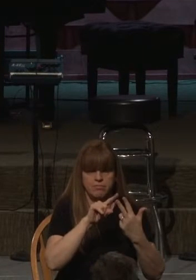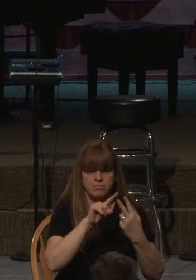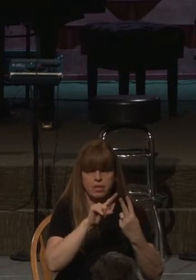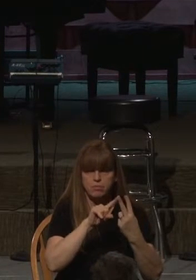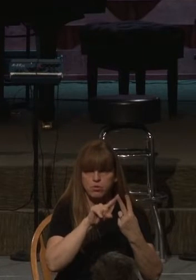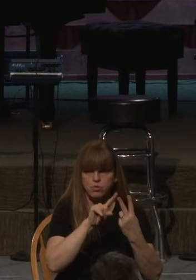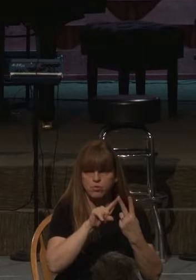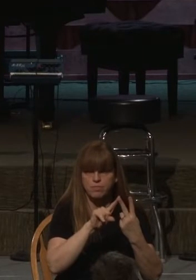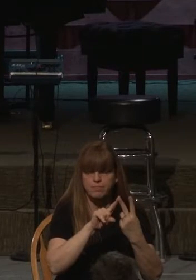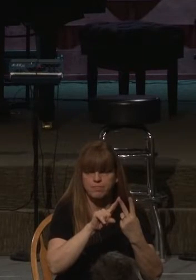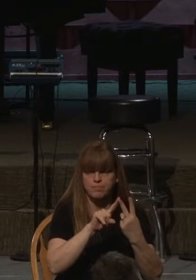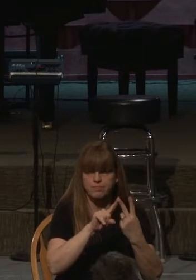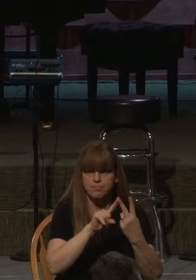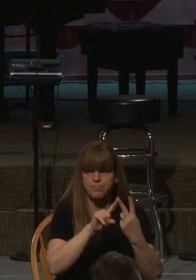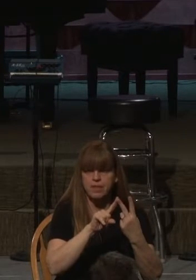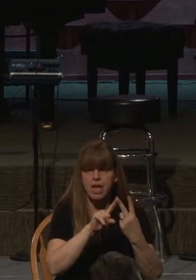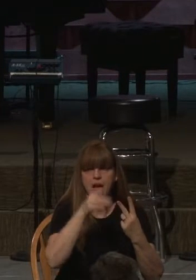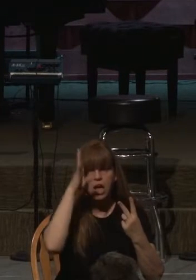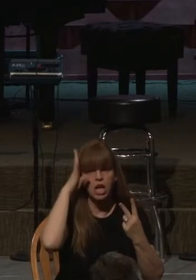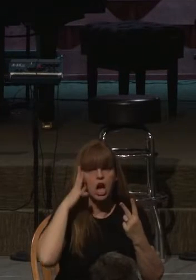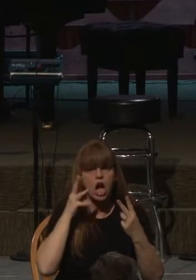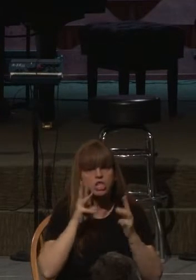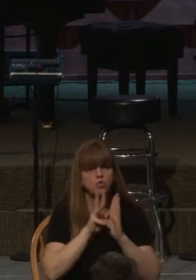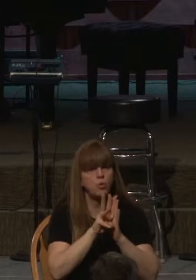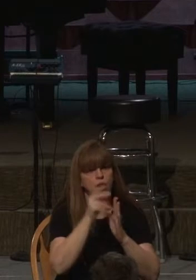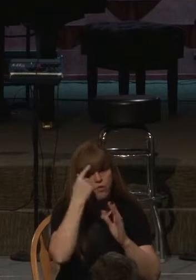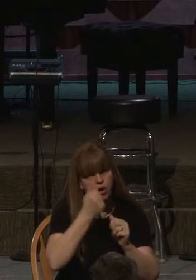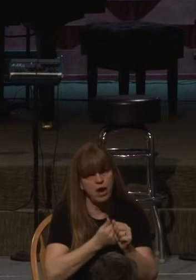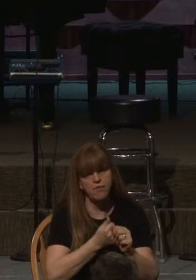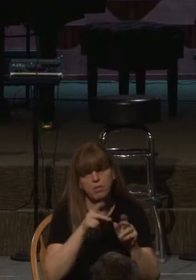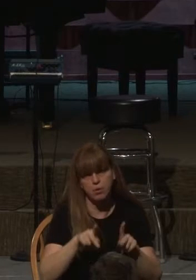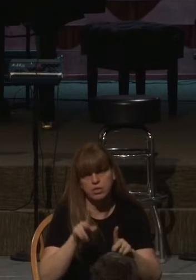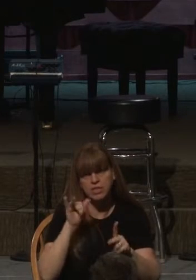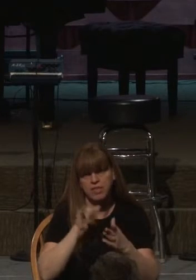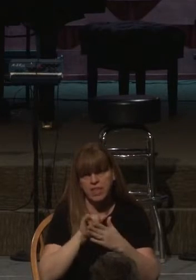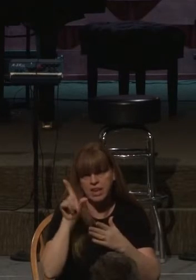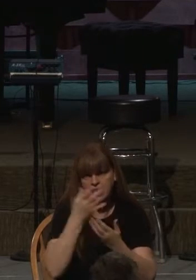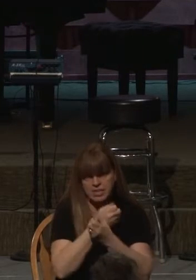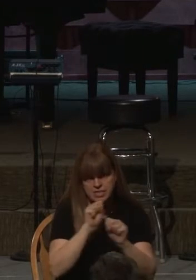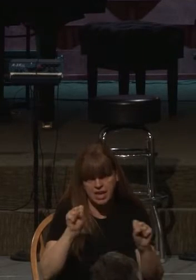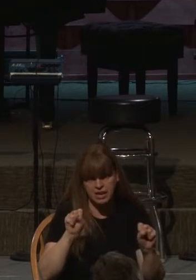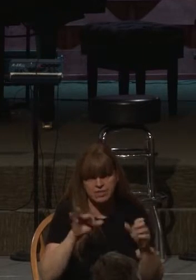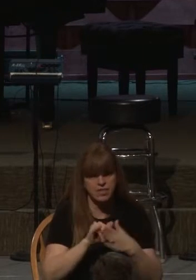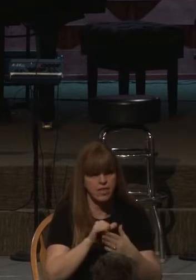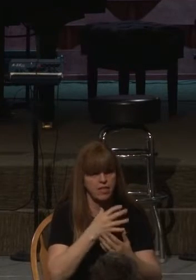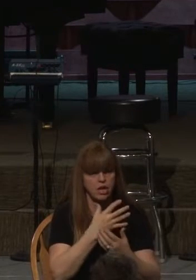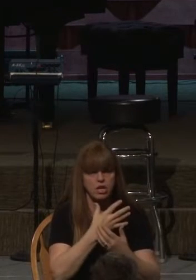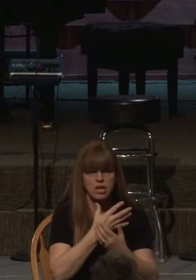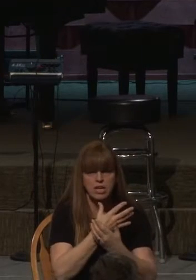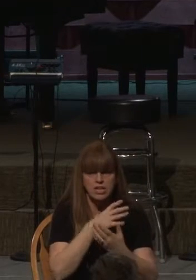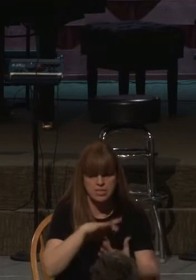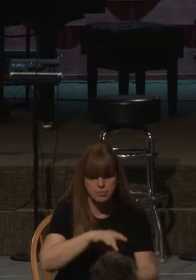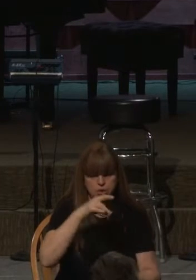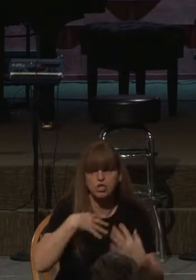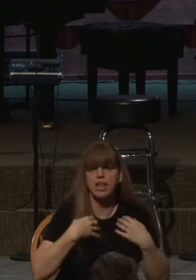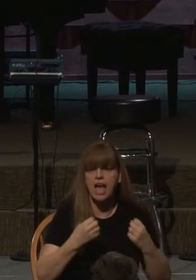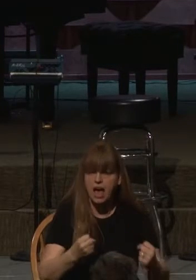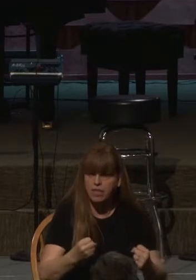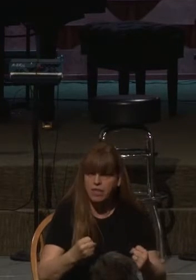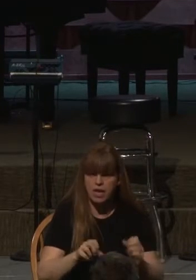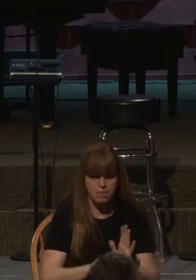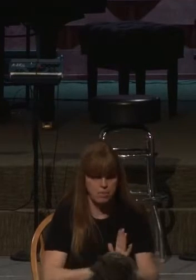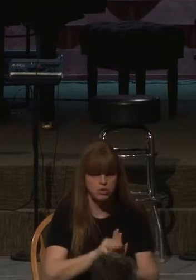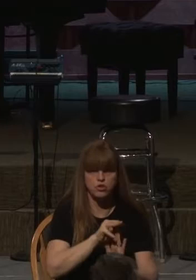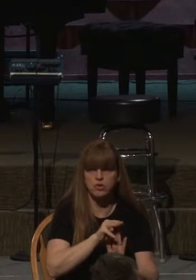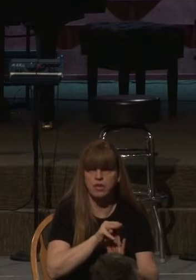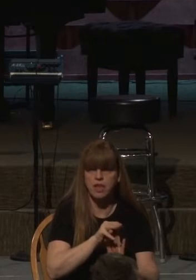morning, and that is this, that God's will for every person he saves is that they be spiritually healthy and maturing. God's will